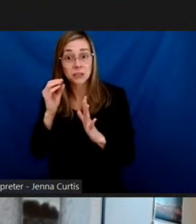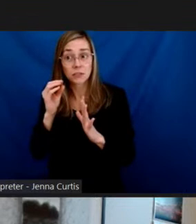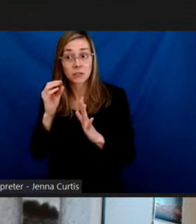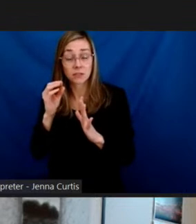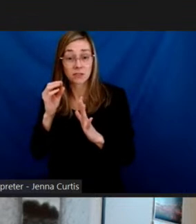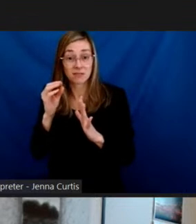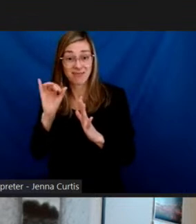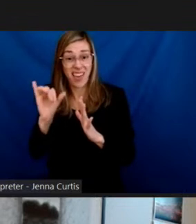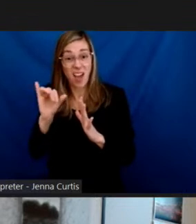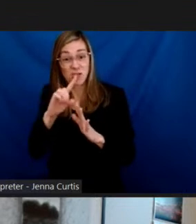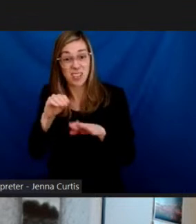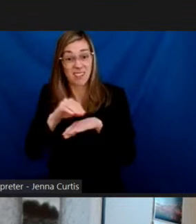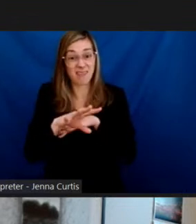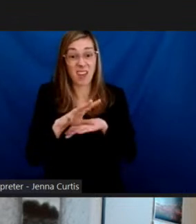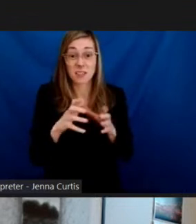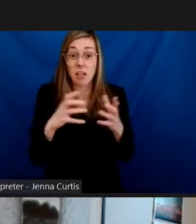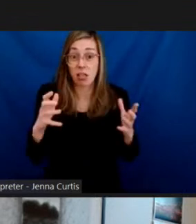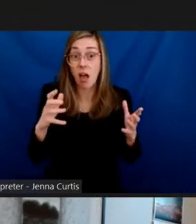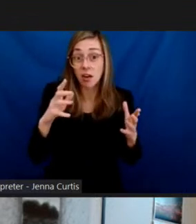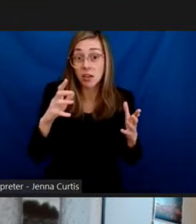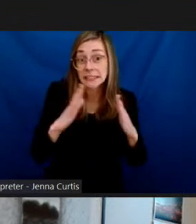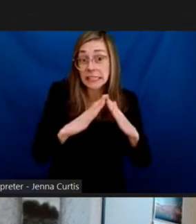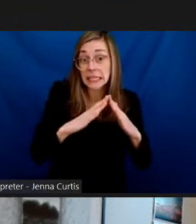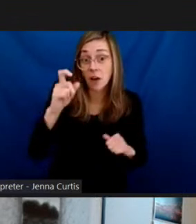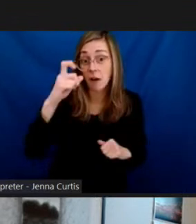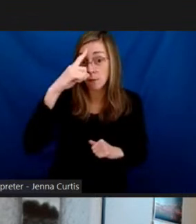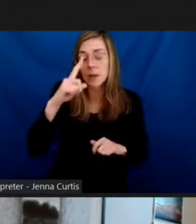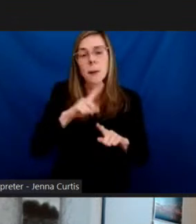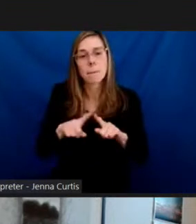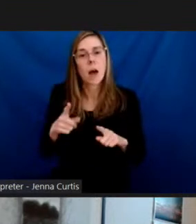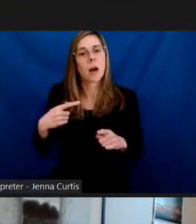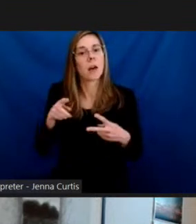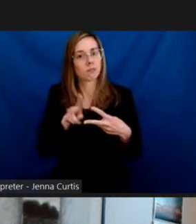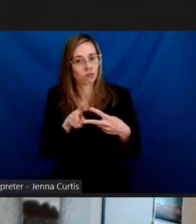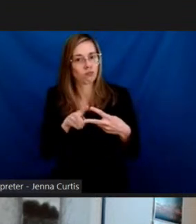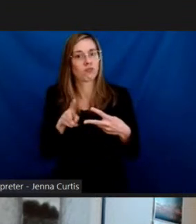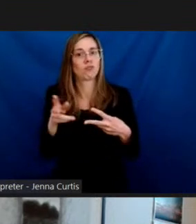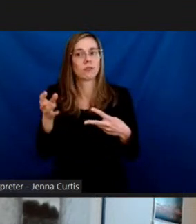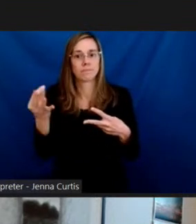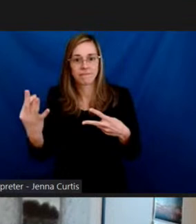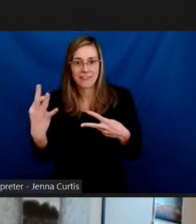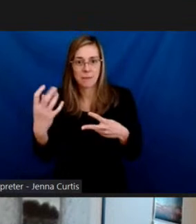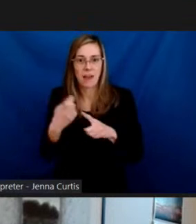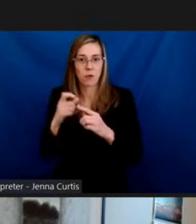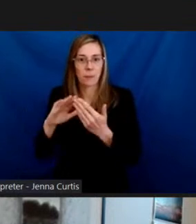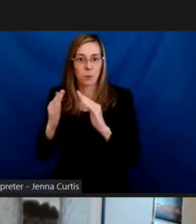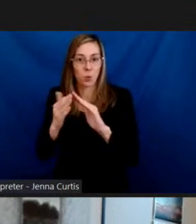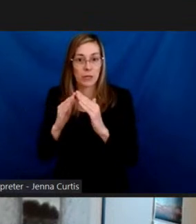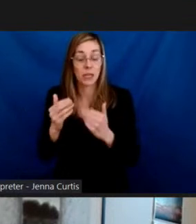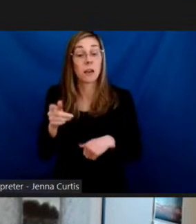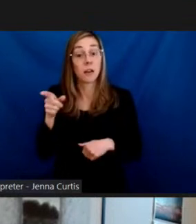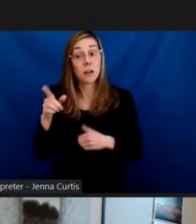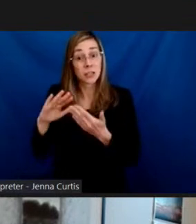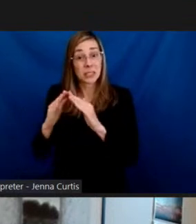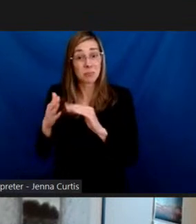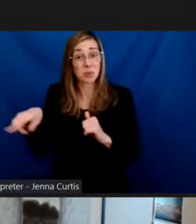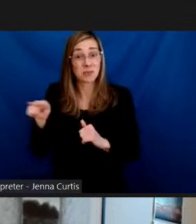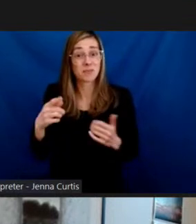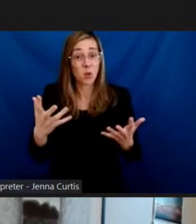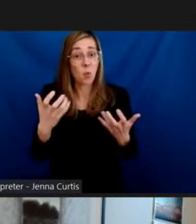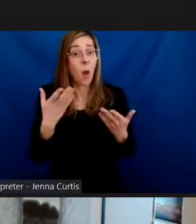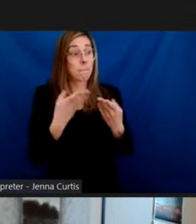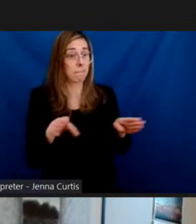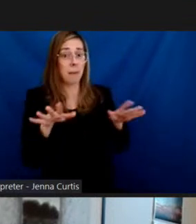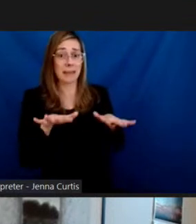things that we're hearing from our community. The first is they want their public spaces restored.